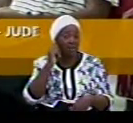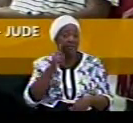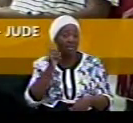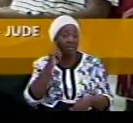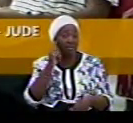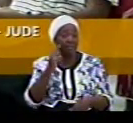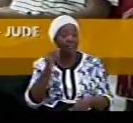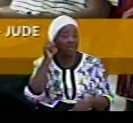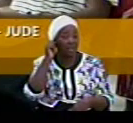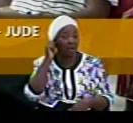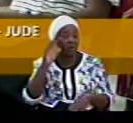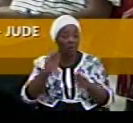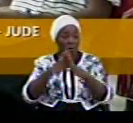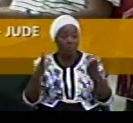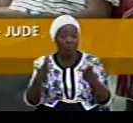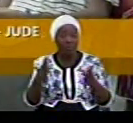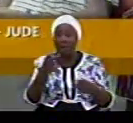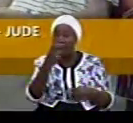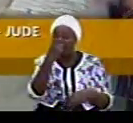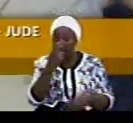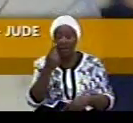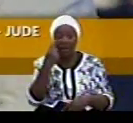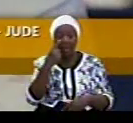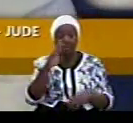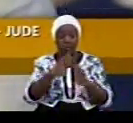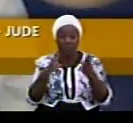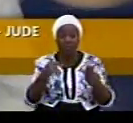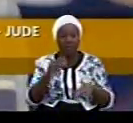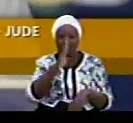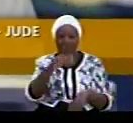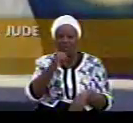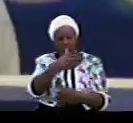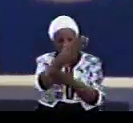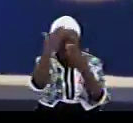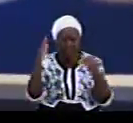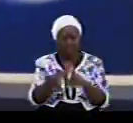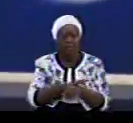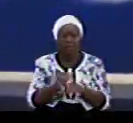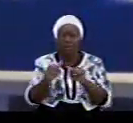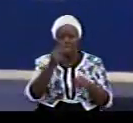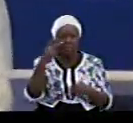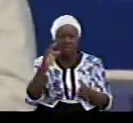Blind eyes opening, be not forgetful. Did you see that